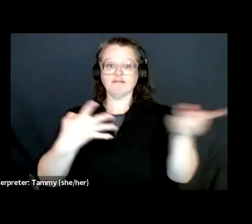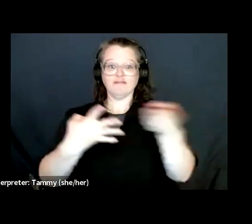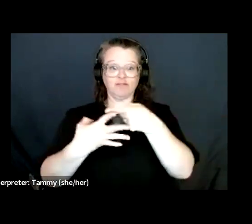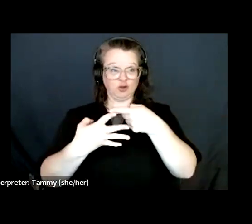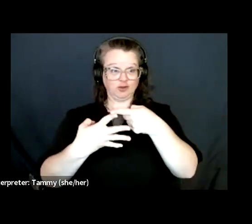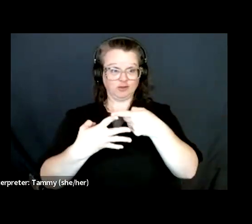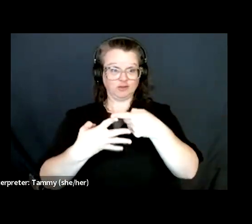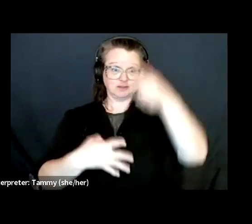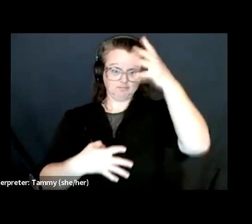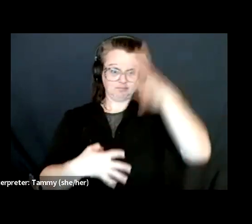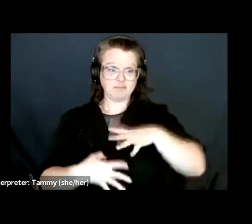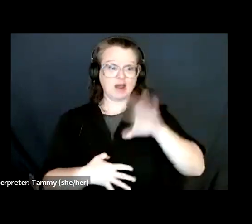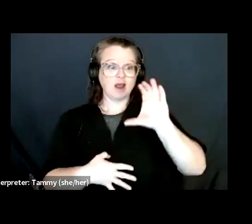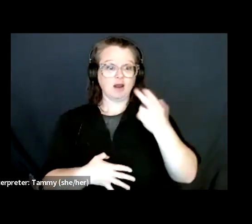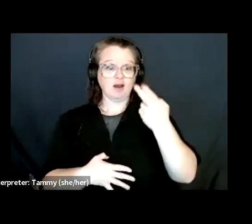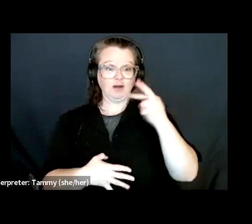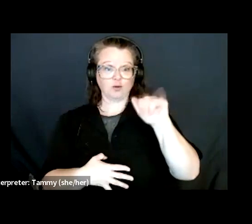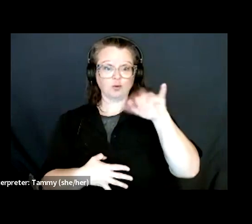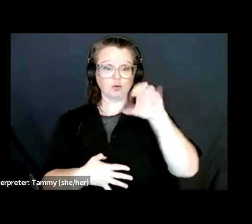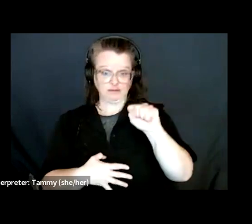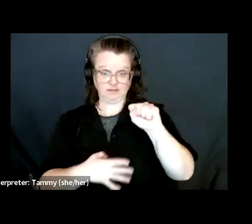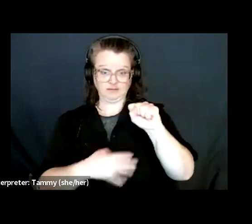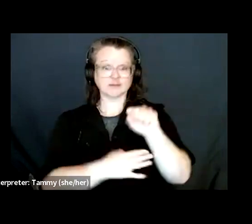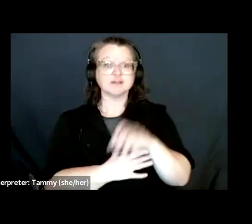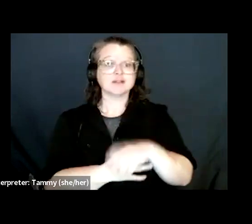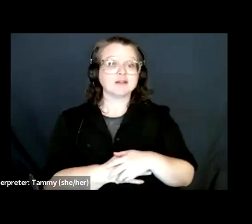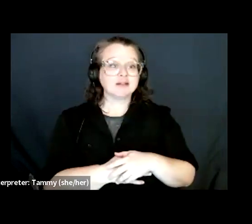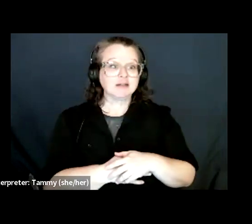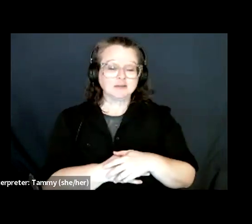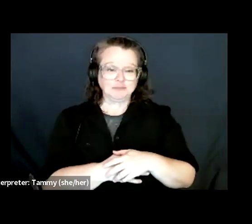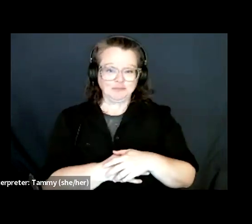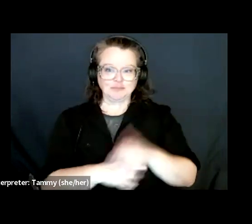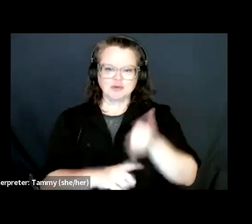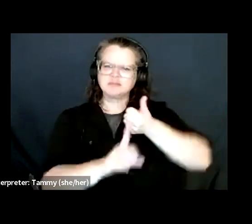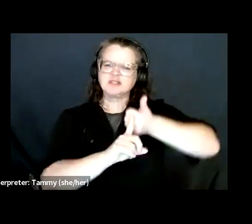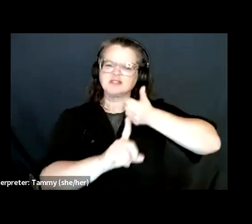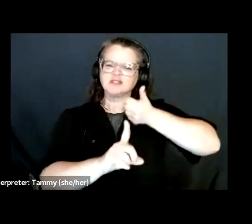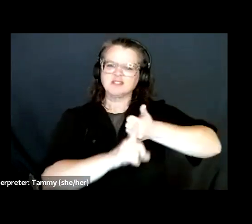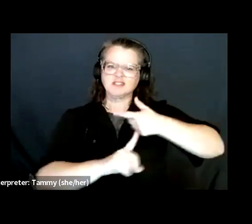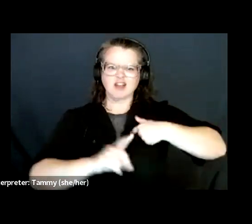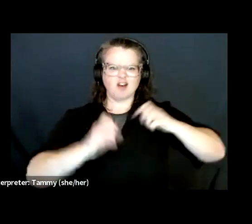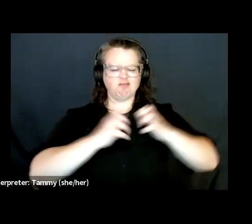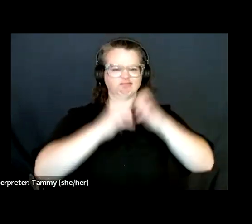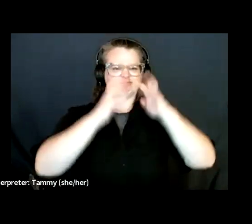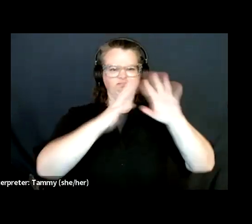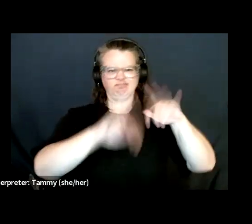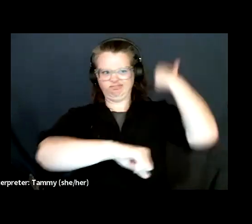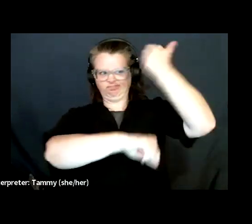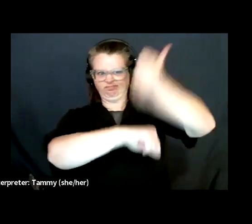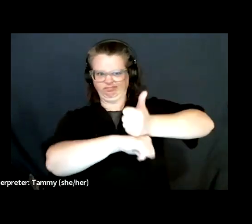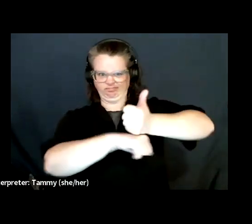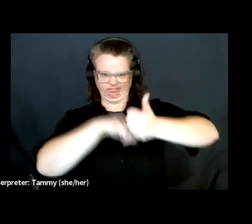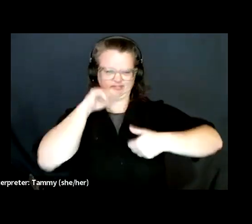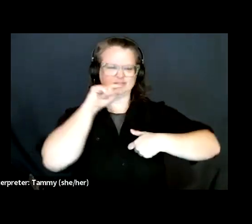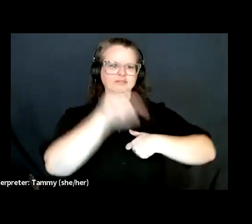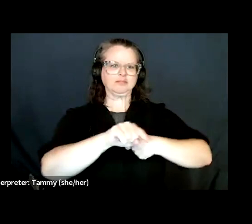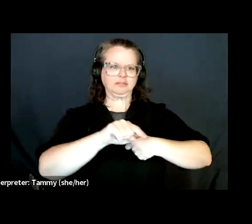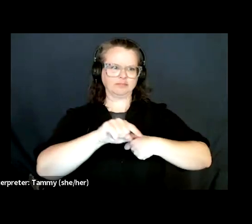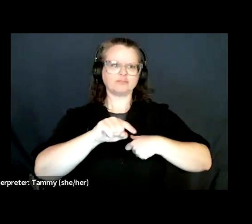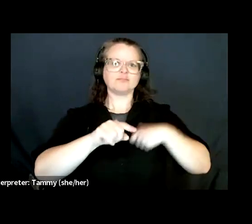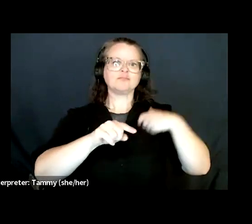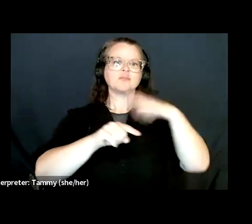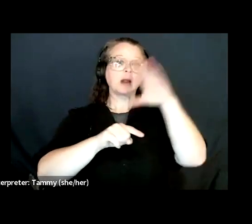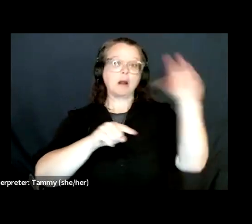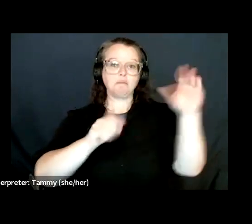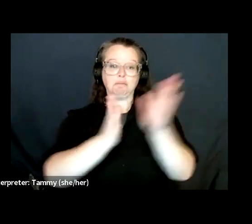of Little Ghost Books. Frustrated with the lack of diverse authors on the horror shelves in most bookstores,